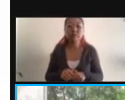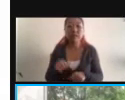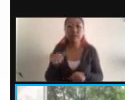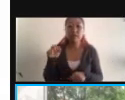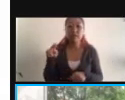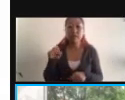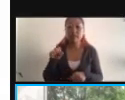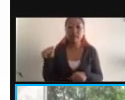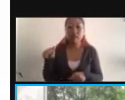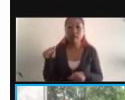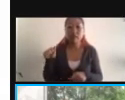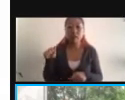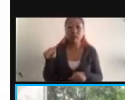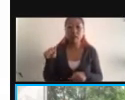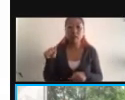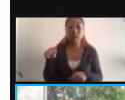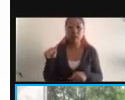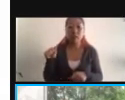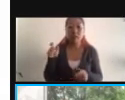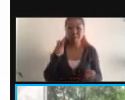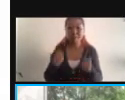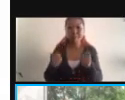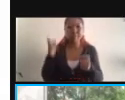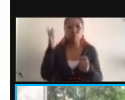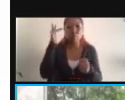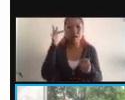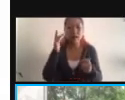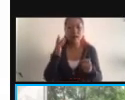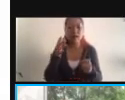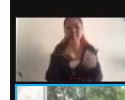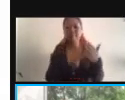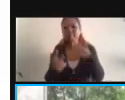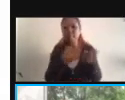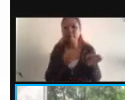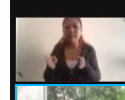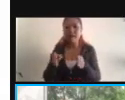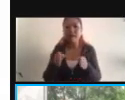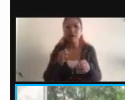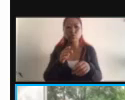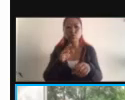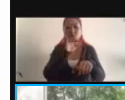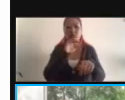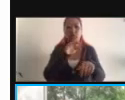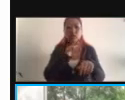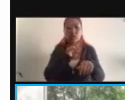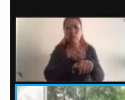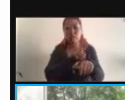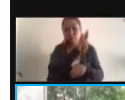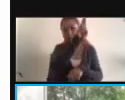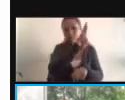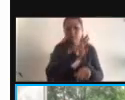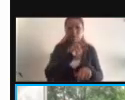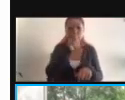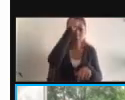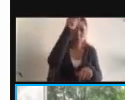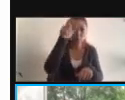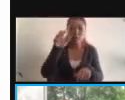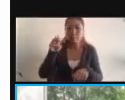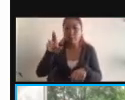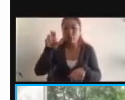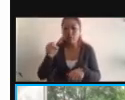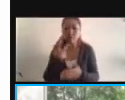is planning to go to the moon as well as to Mars. So in this time, what NASA was able to do that